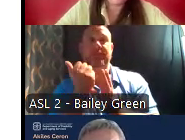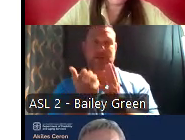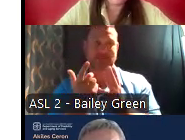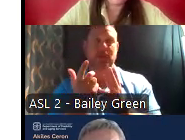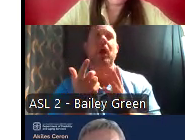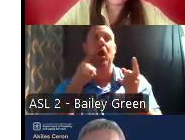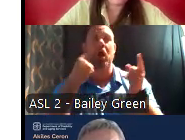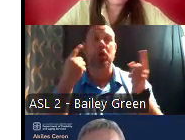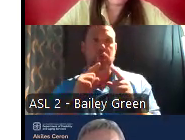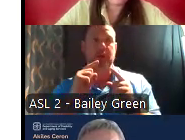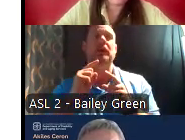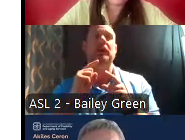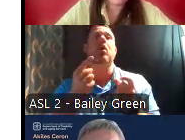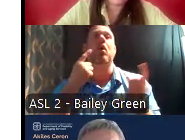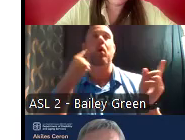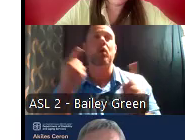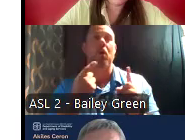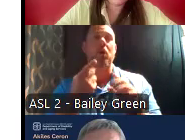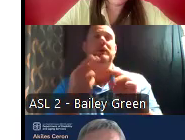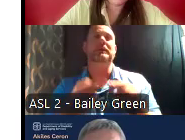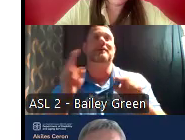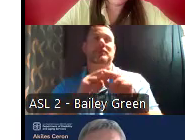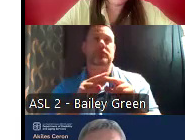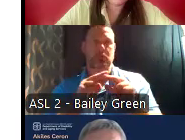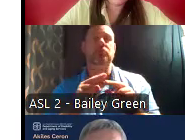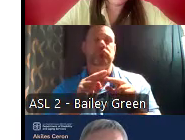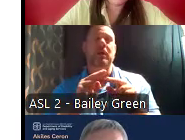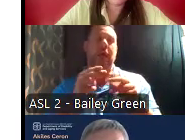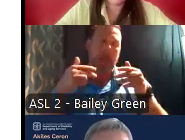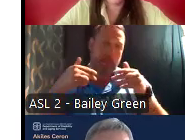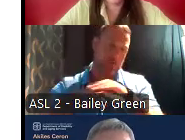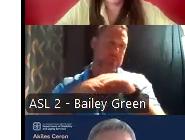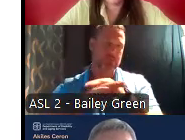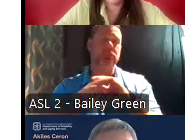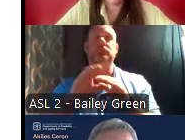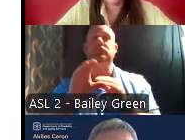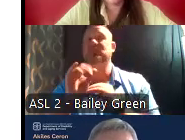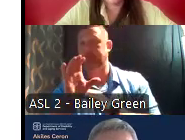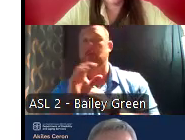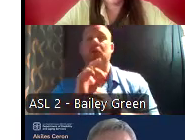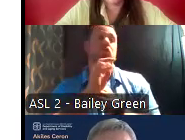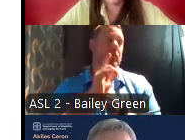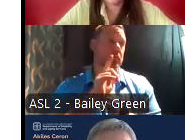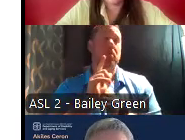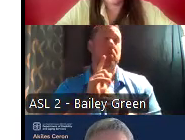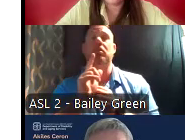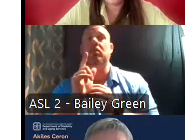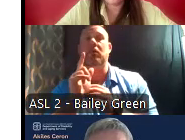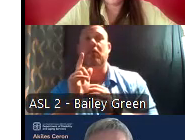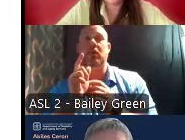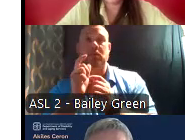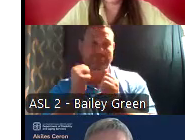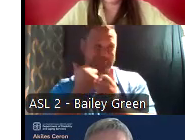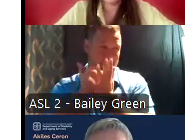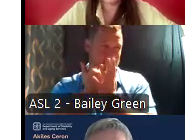that our overall goal is enhancing and increasing access to civil and criminal remedies for older adult victims of abuse and